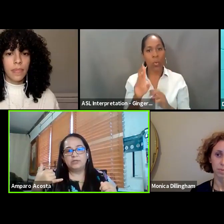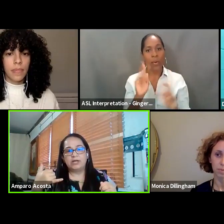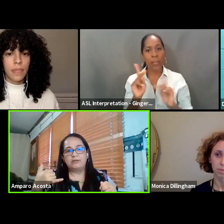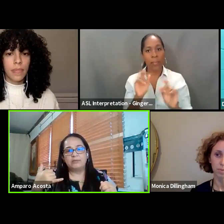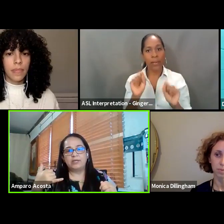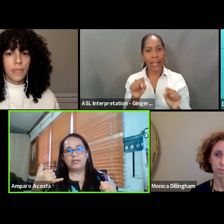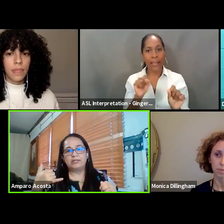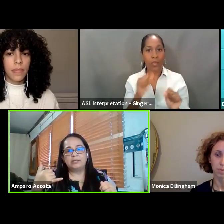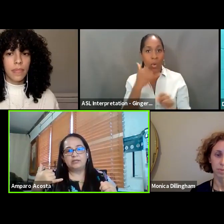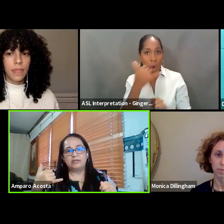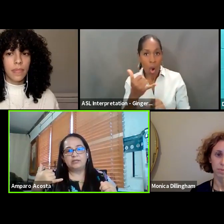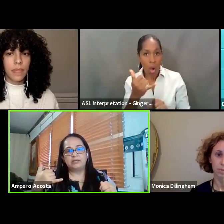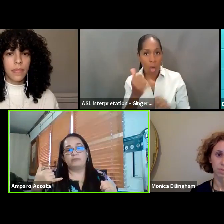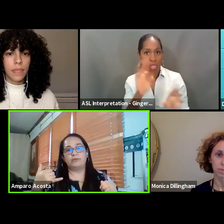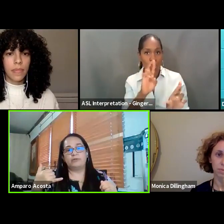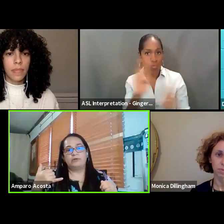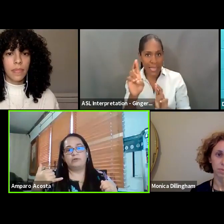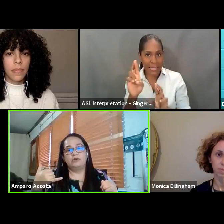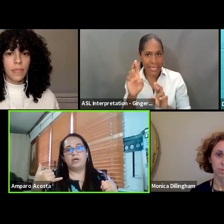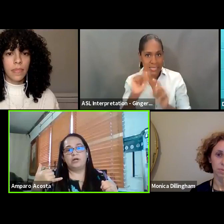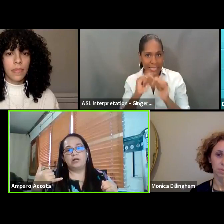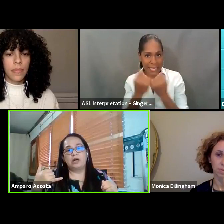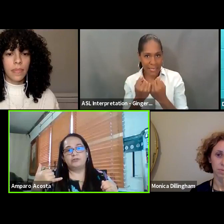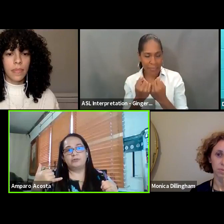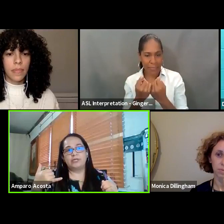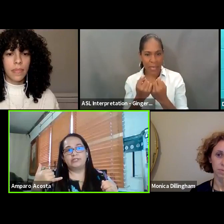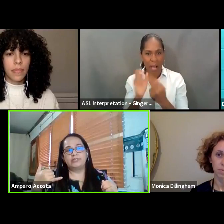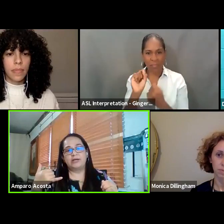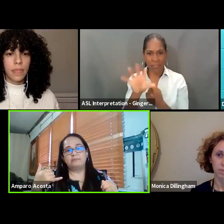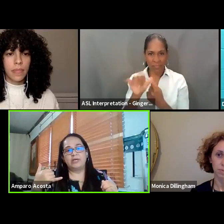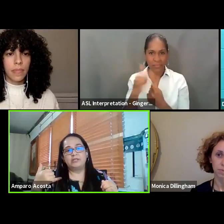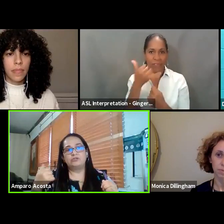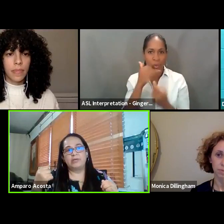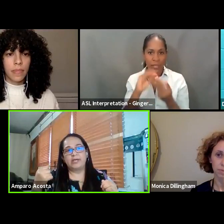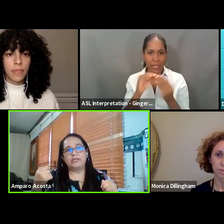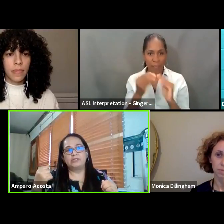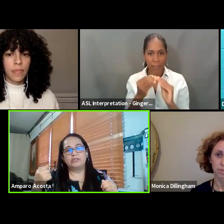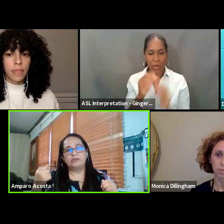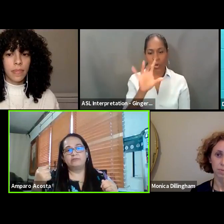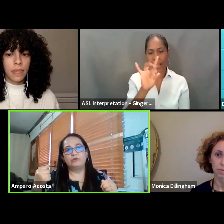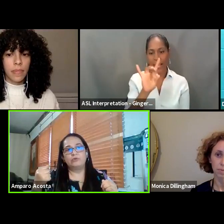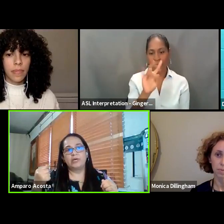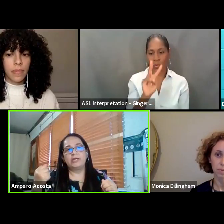team. And I can give the number also is